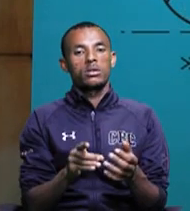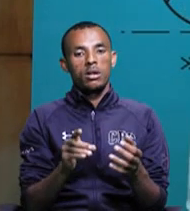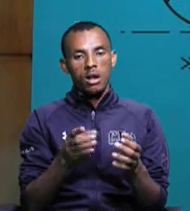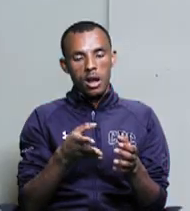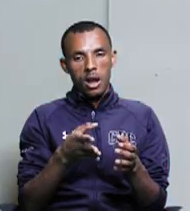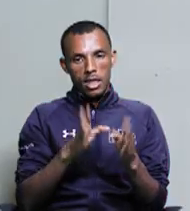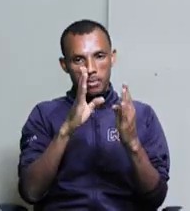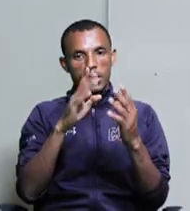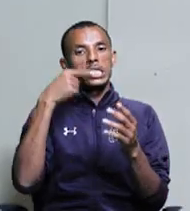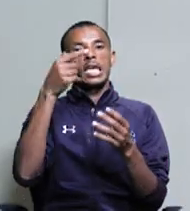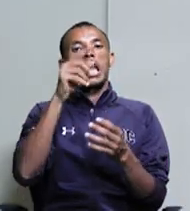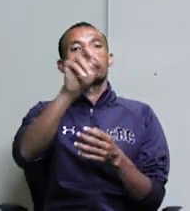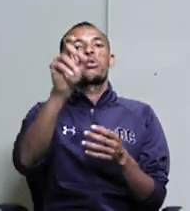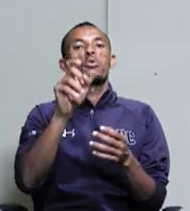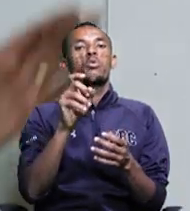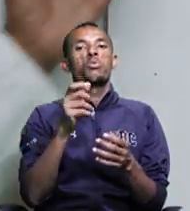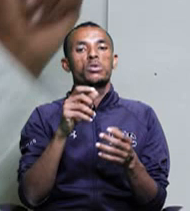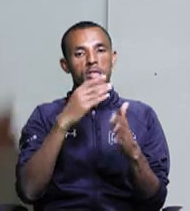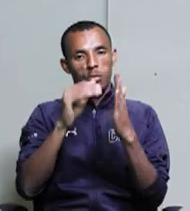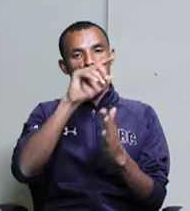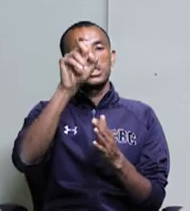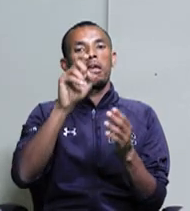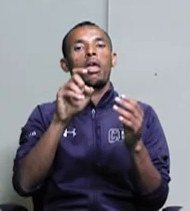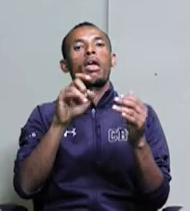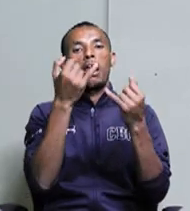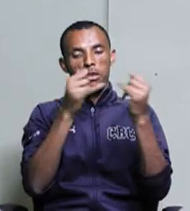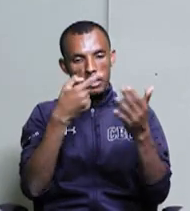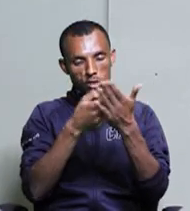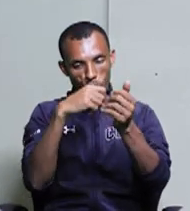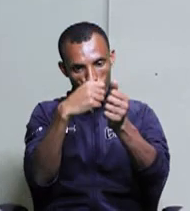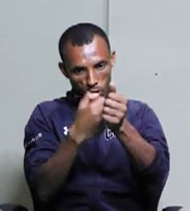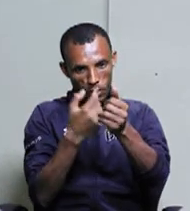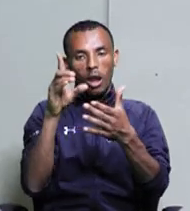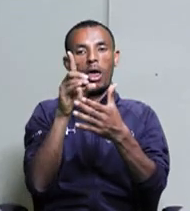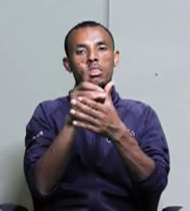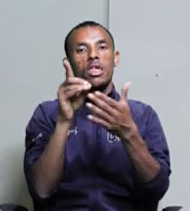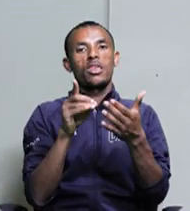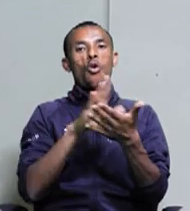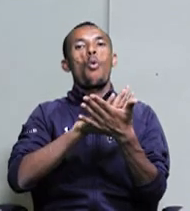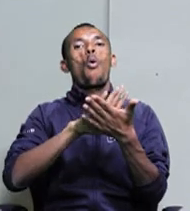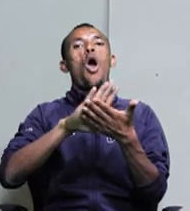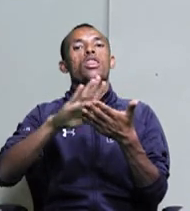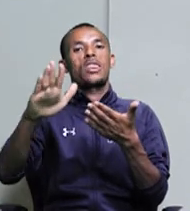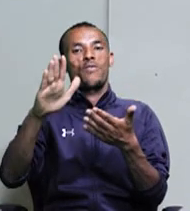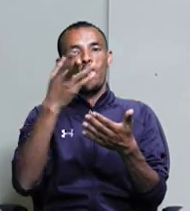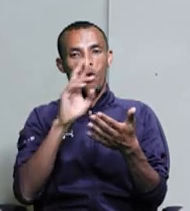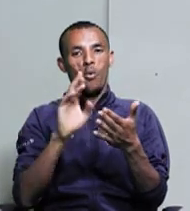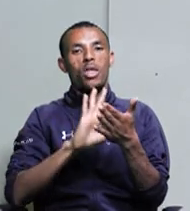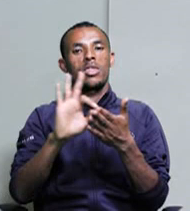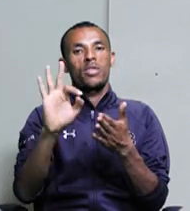me ask you that questions. Classify the following data as qualitative and